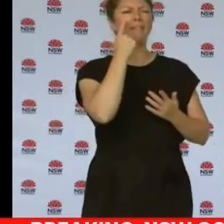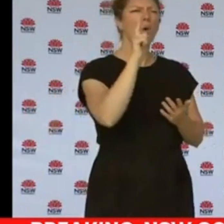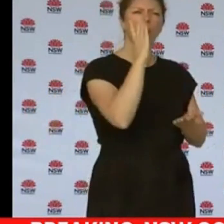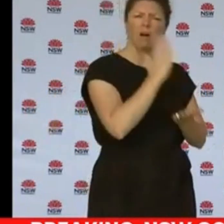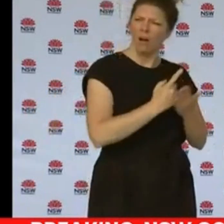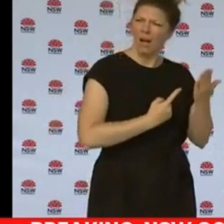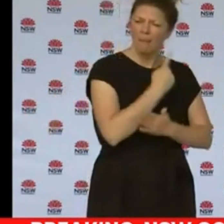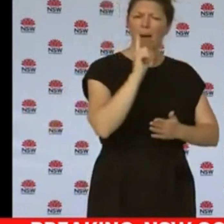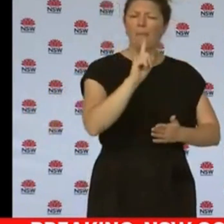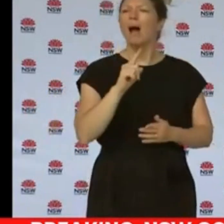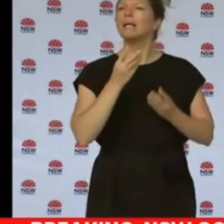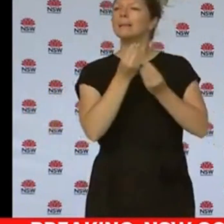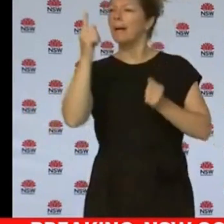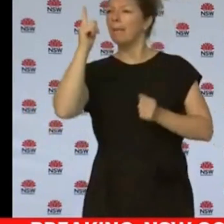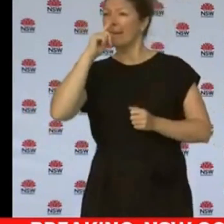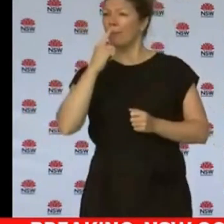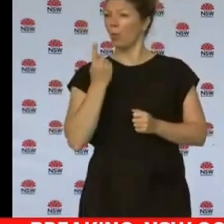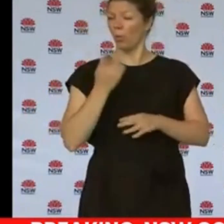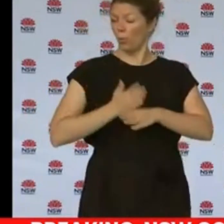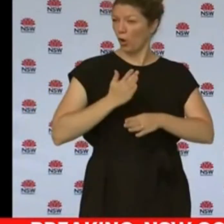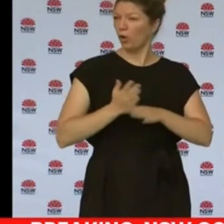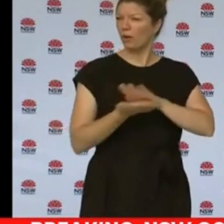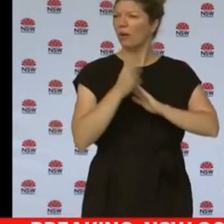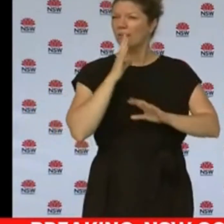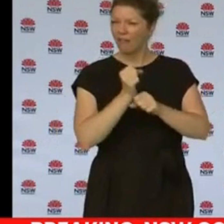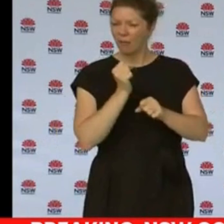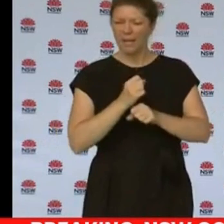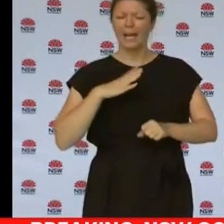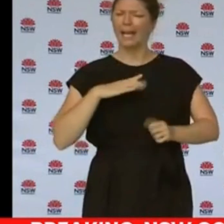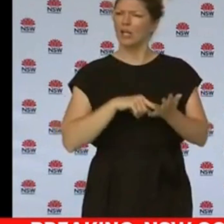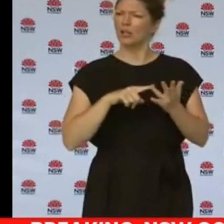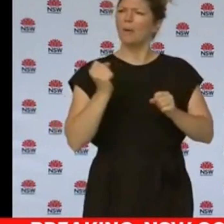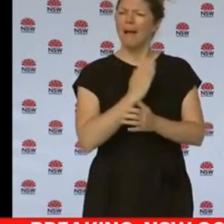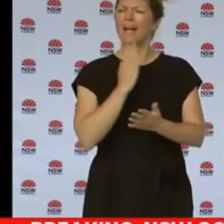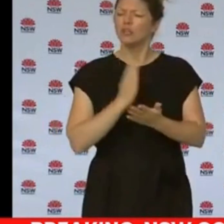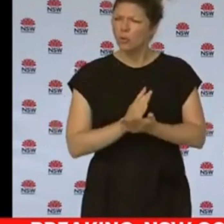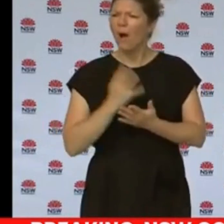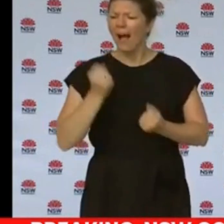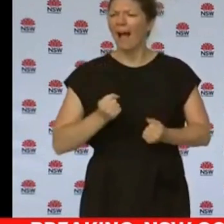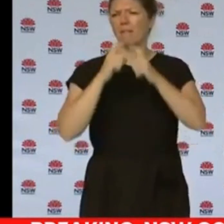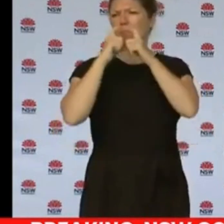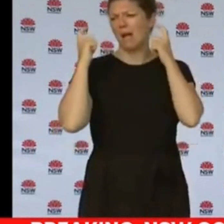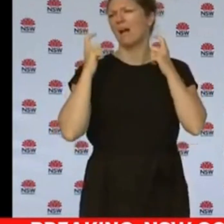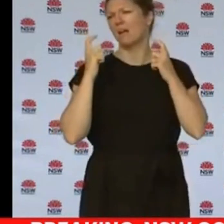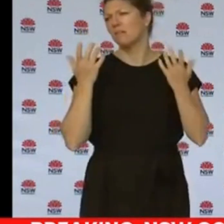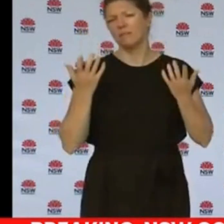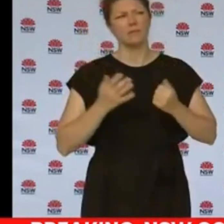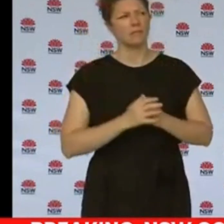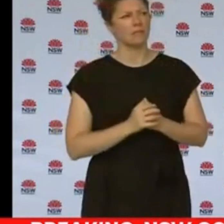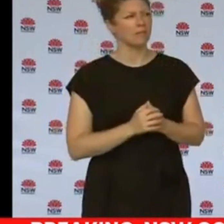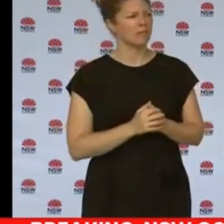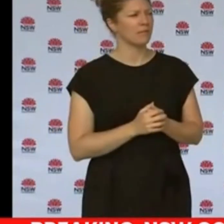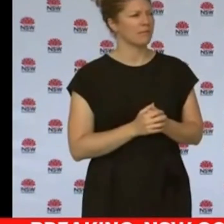who are asked to undertake certain activities to ensure their safety and the safety of others are expected to do that all the time. I can't comment on that specific